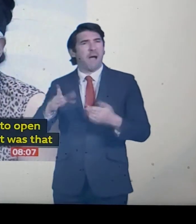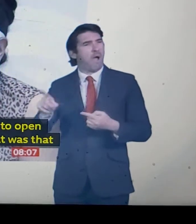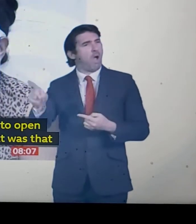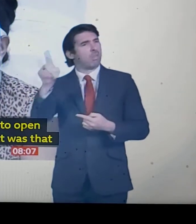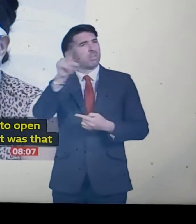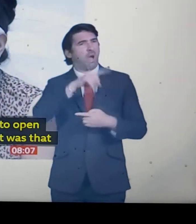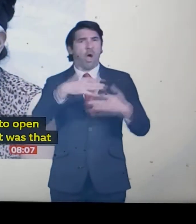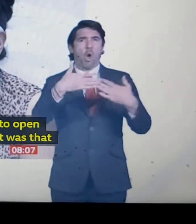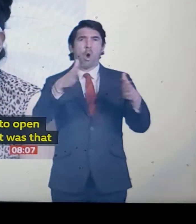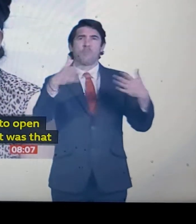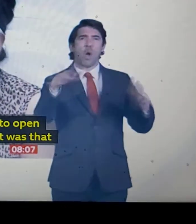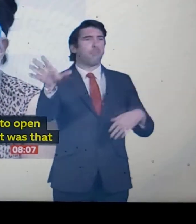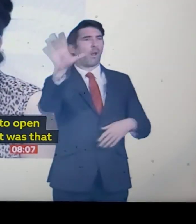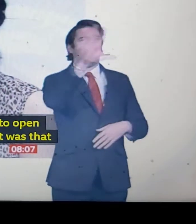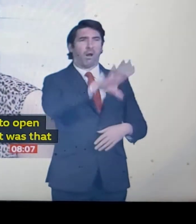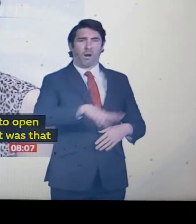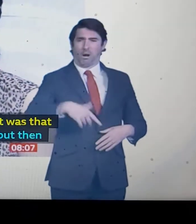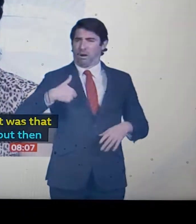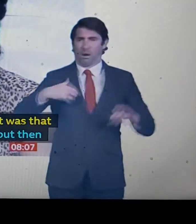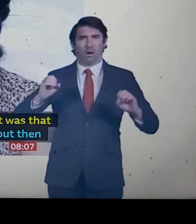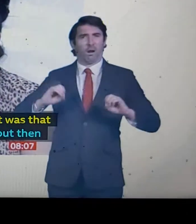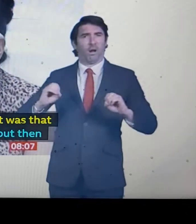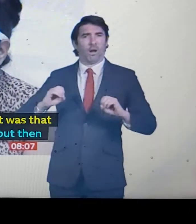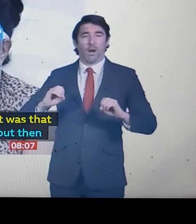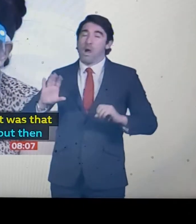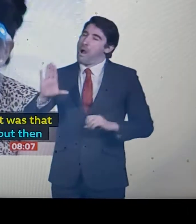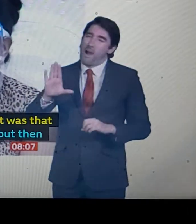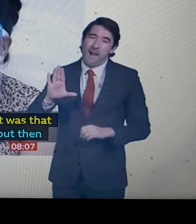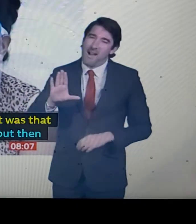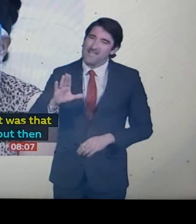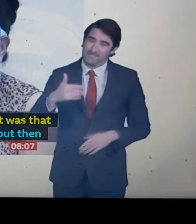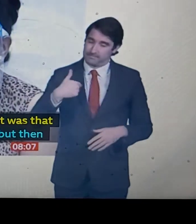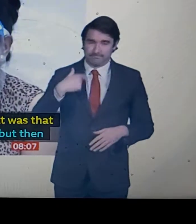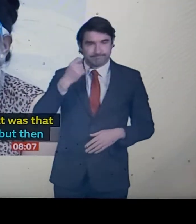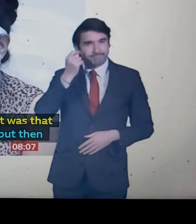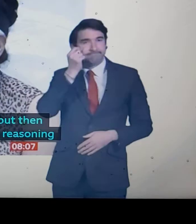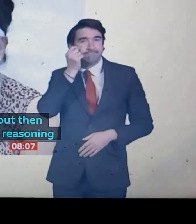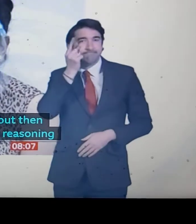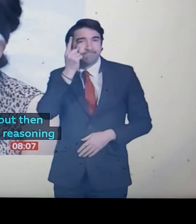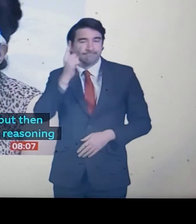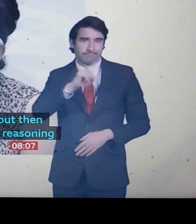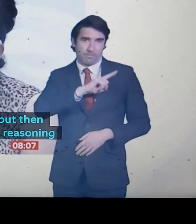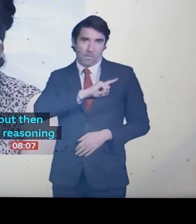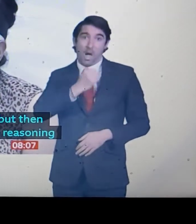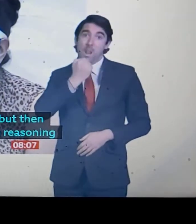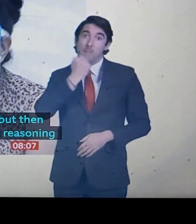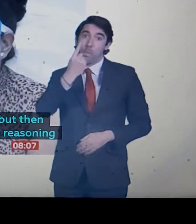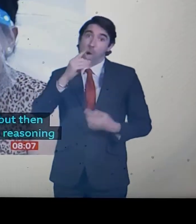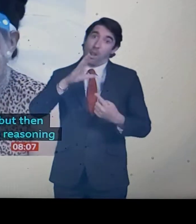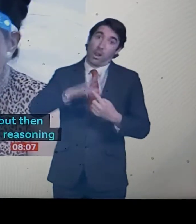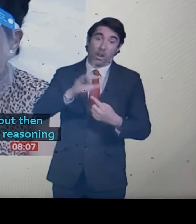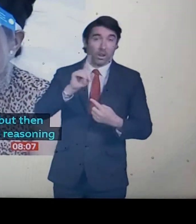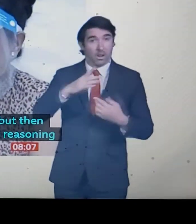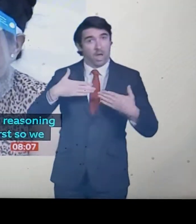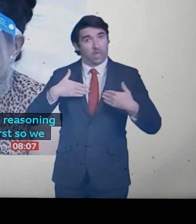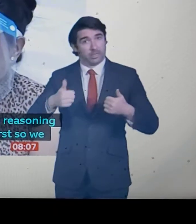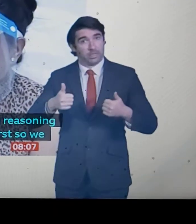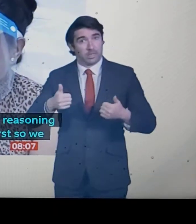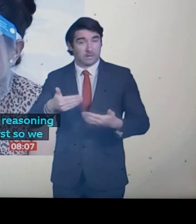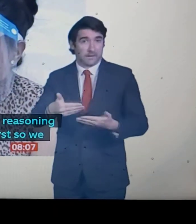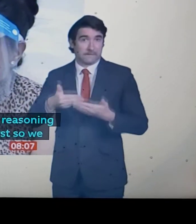A-levels. Well, thank you very, very much from the bottom of my heart. Thank you all. The US Democrats formally choose